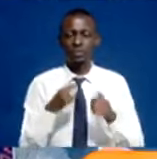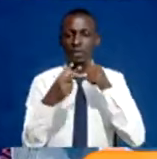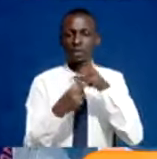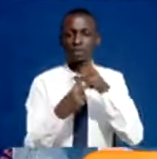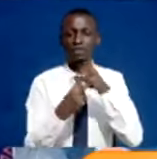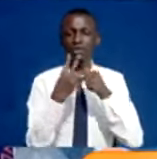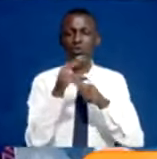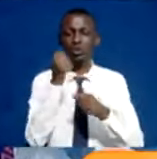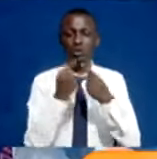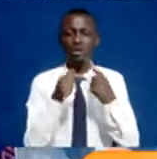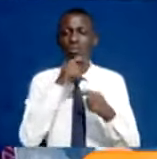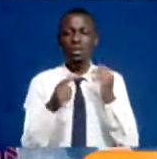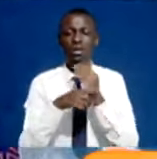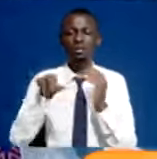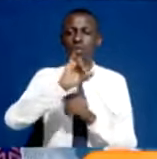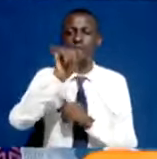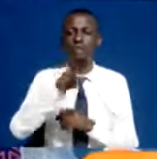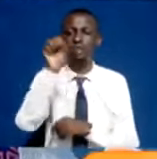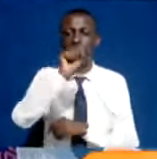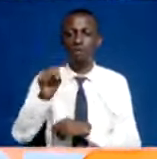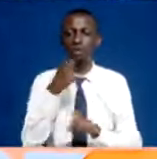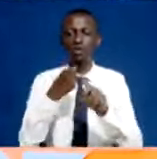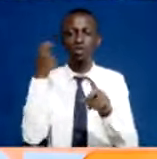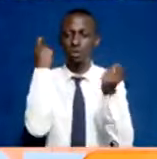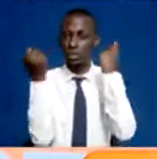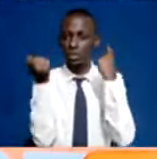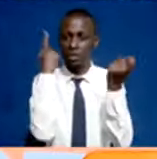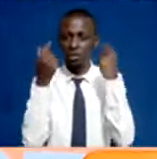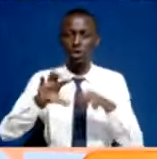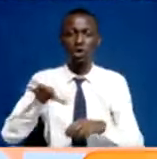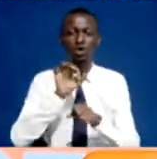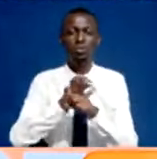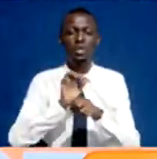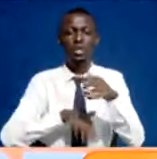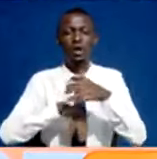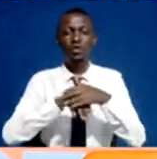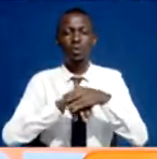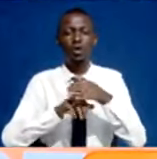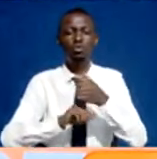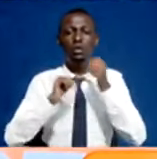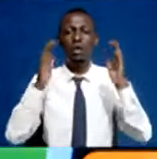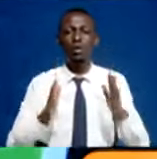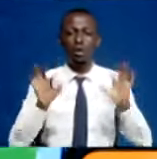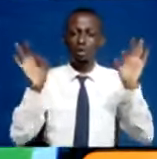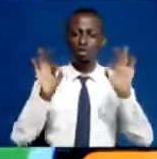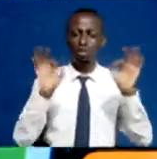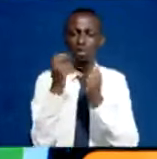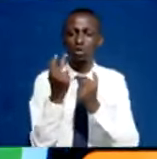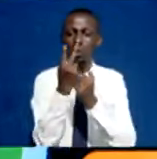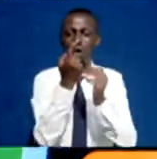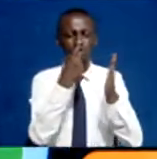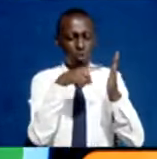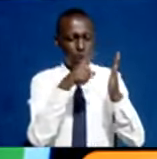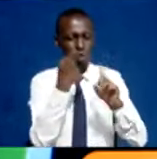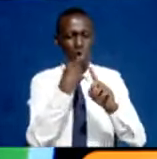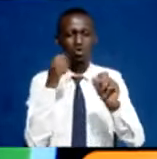Seventy-two-year-old James Chepkwony from Kericho County has surprised many football fans by correctly predicting 12 out of